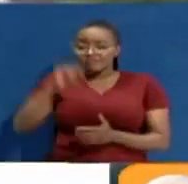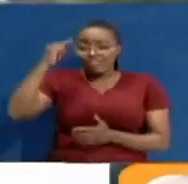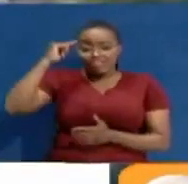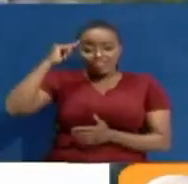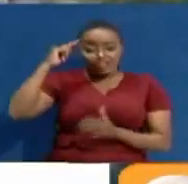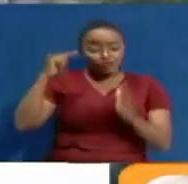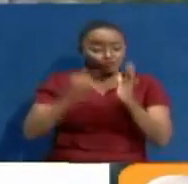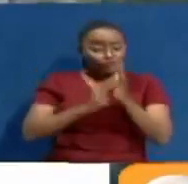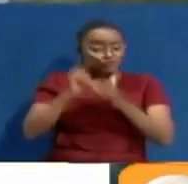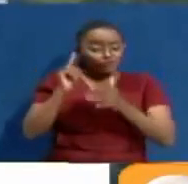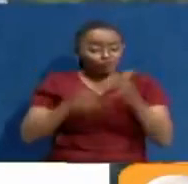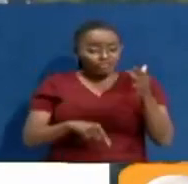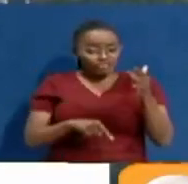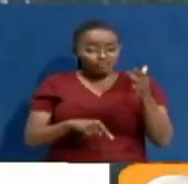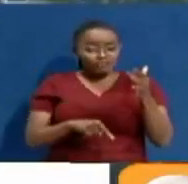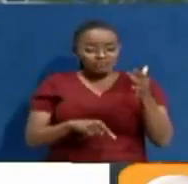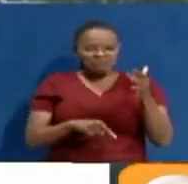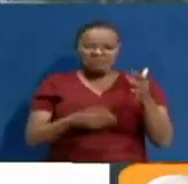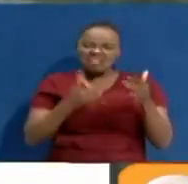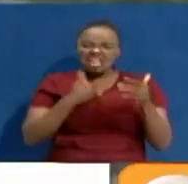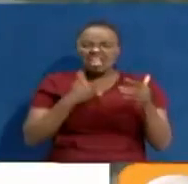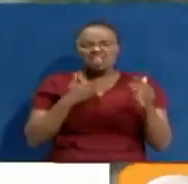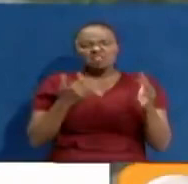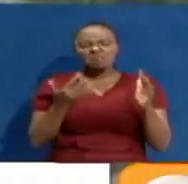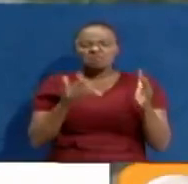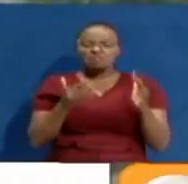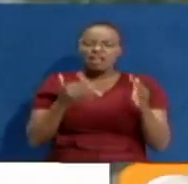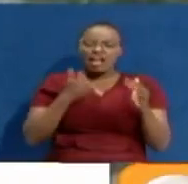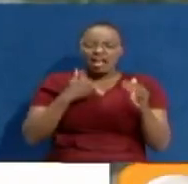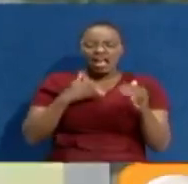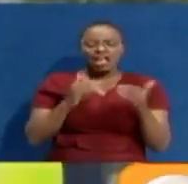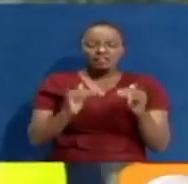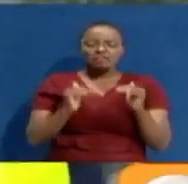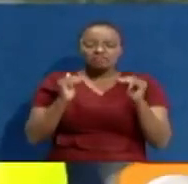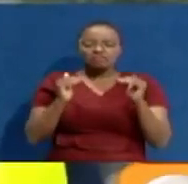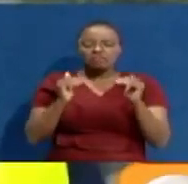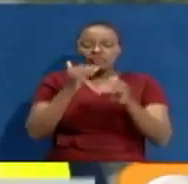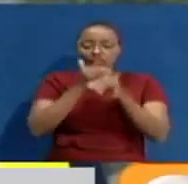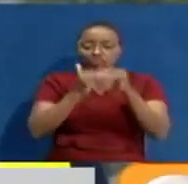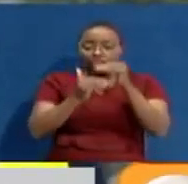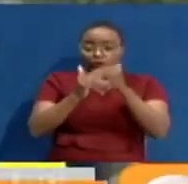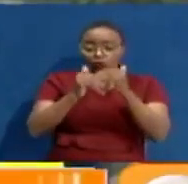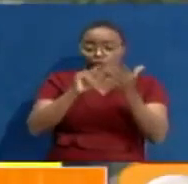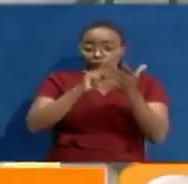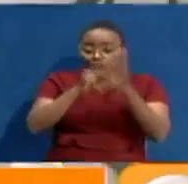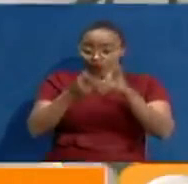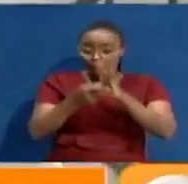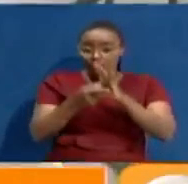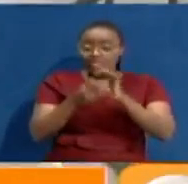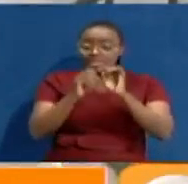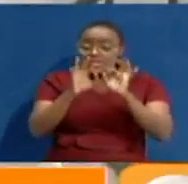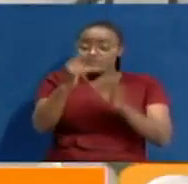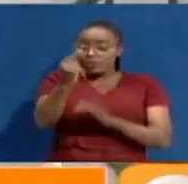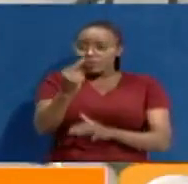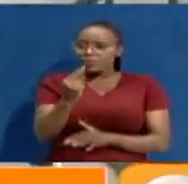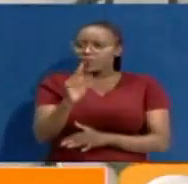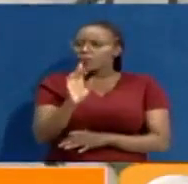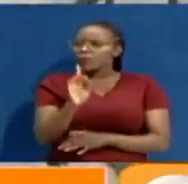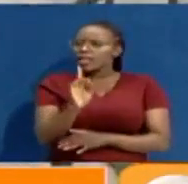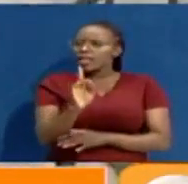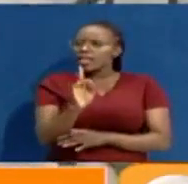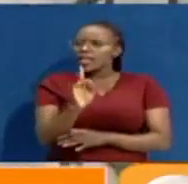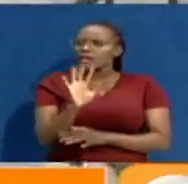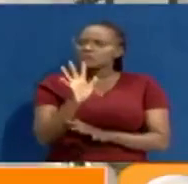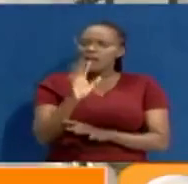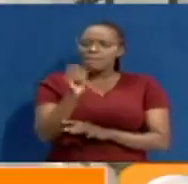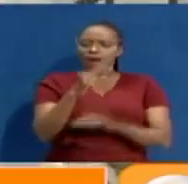is we have accelerated the construction of this project. If you came here